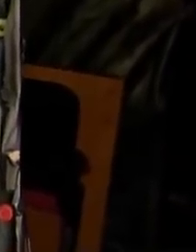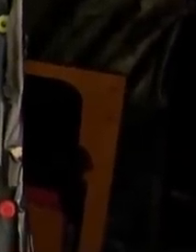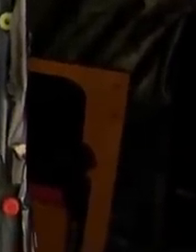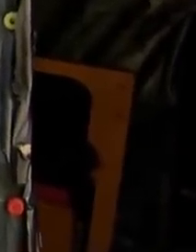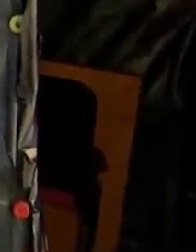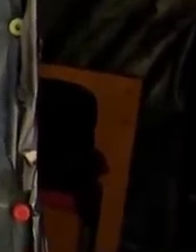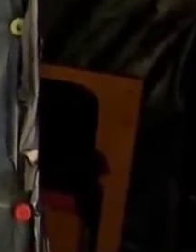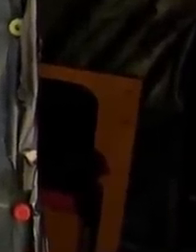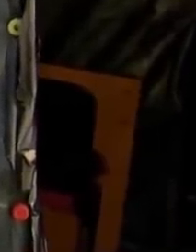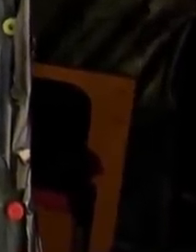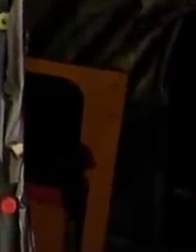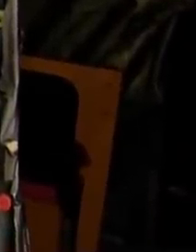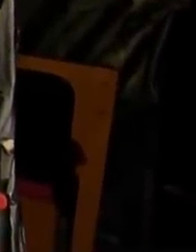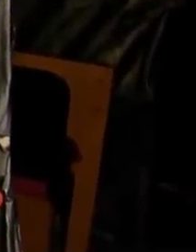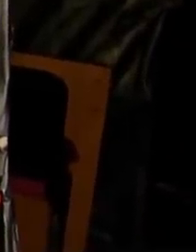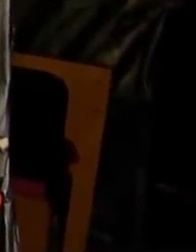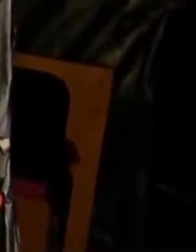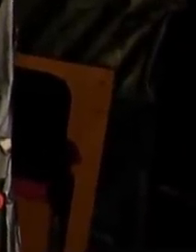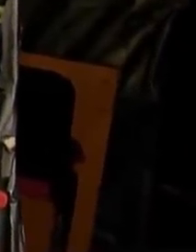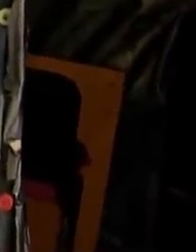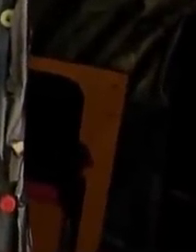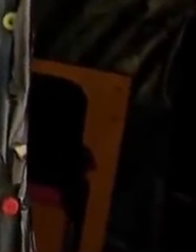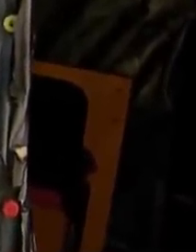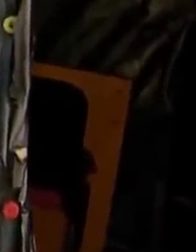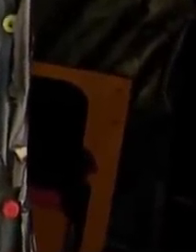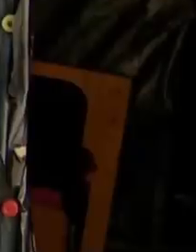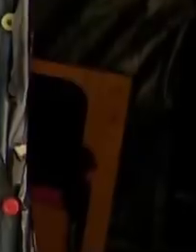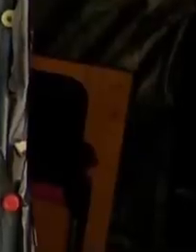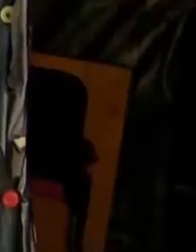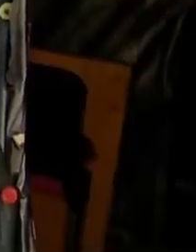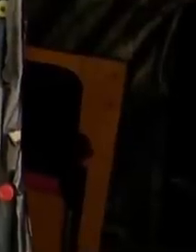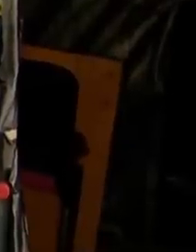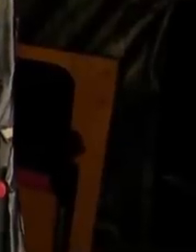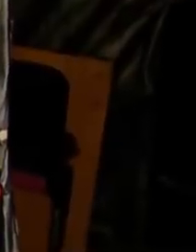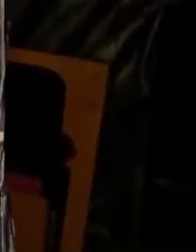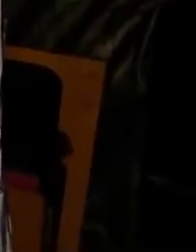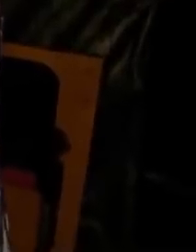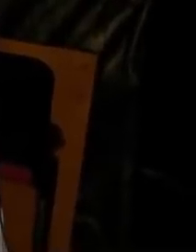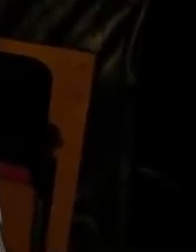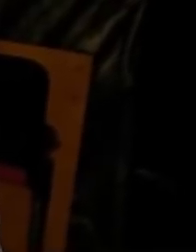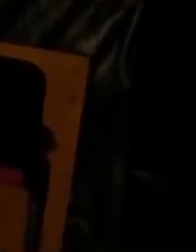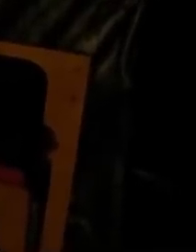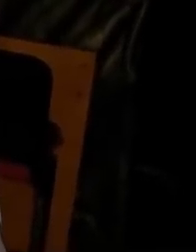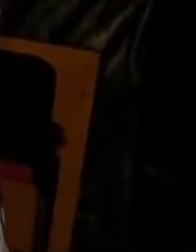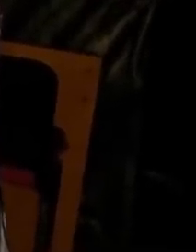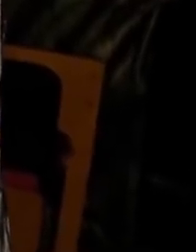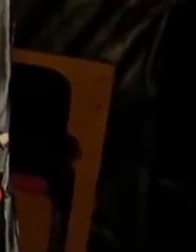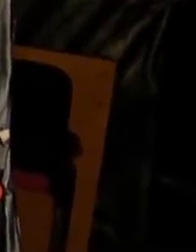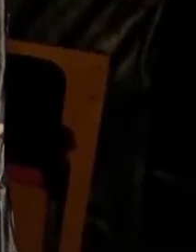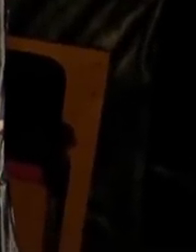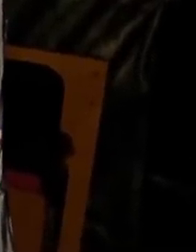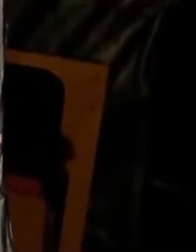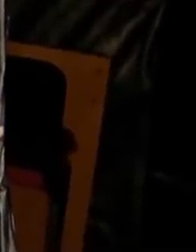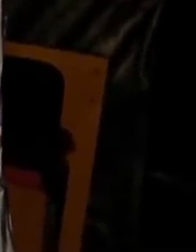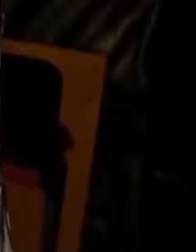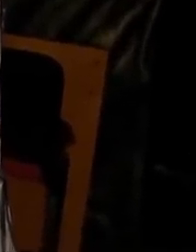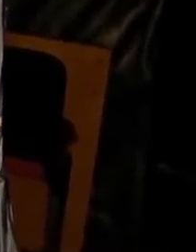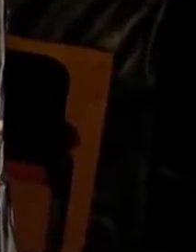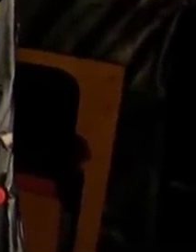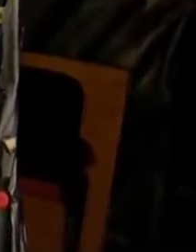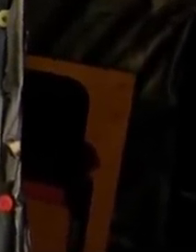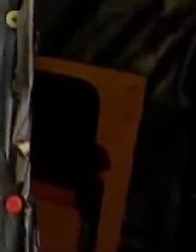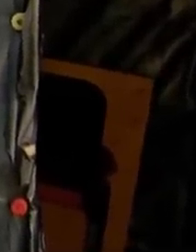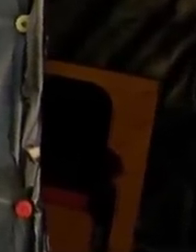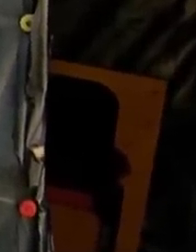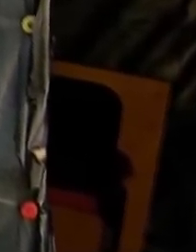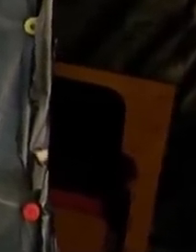Not peacefully, they were dragging her. They were dragging her that side, so. How are you feeling? How did you feel when you saw your mother being dragged